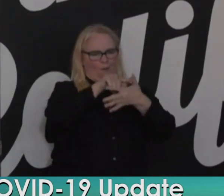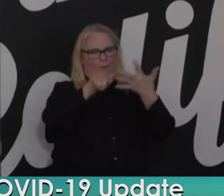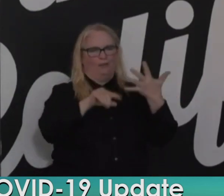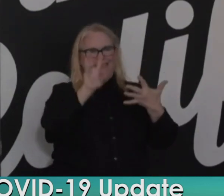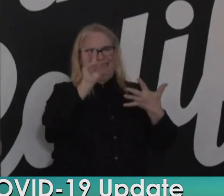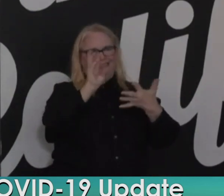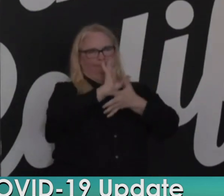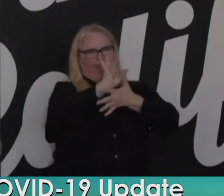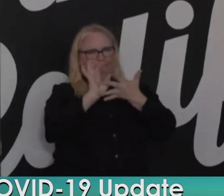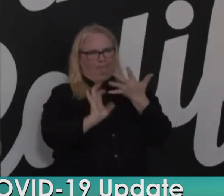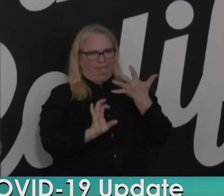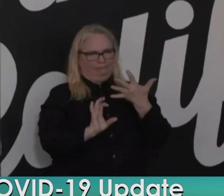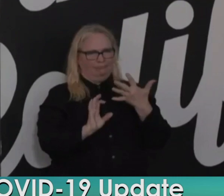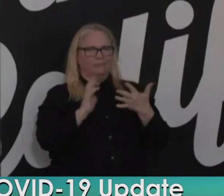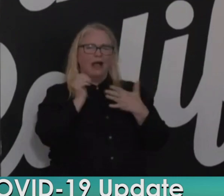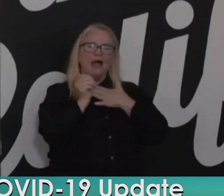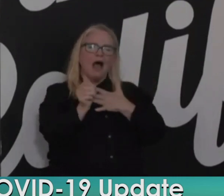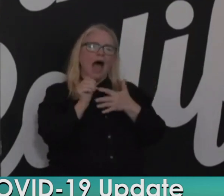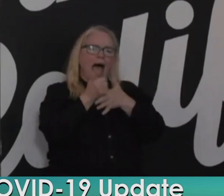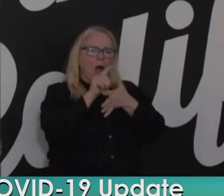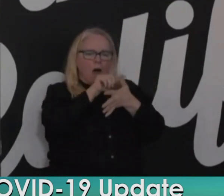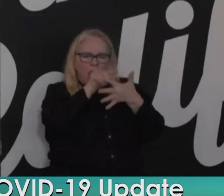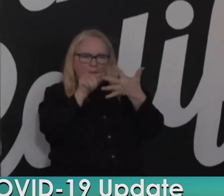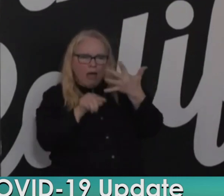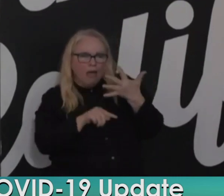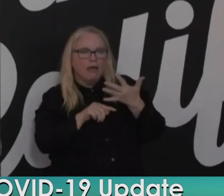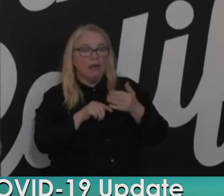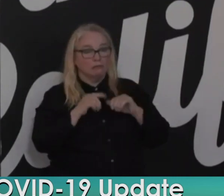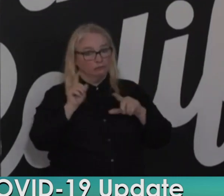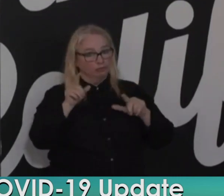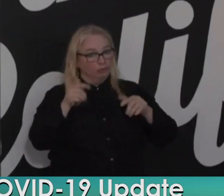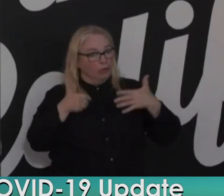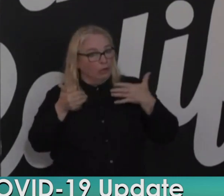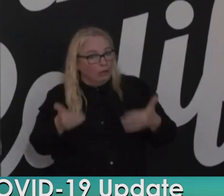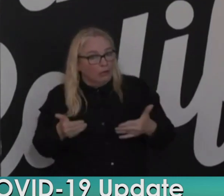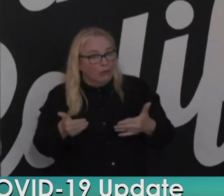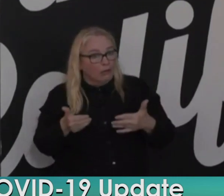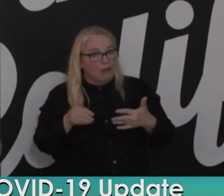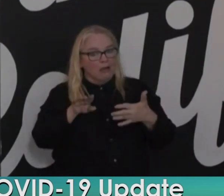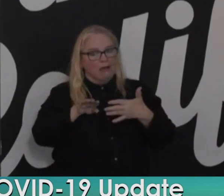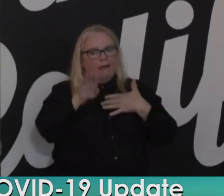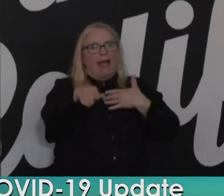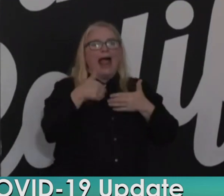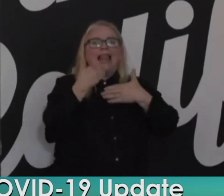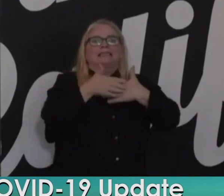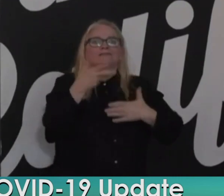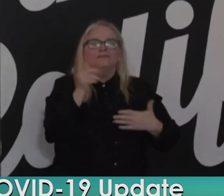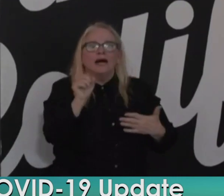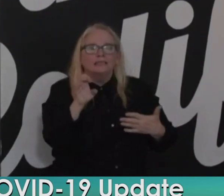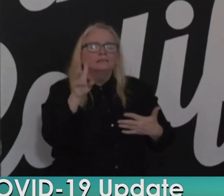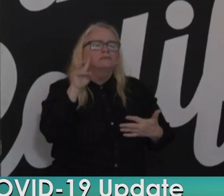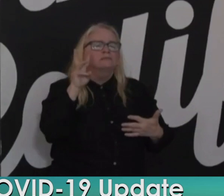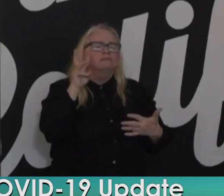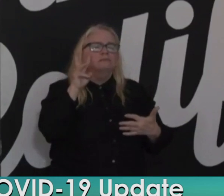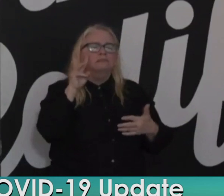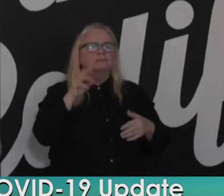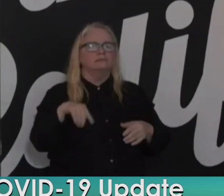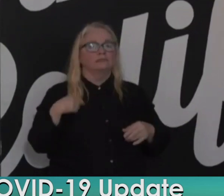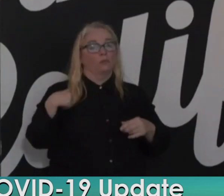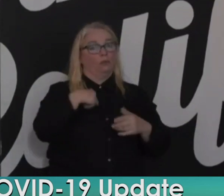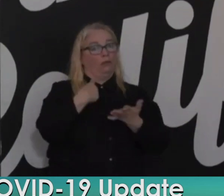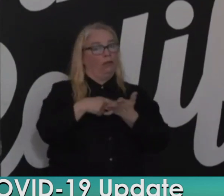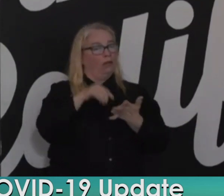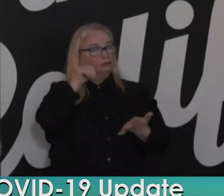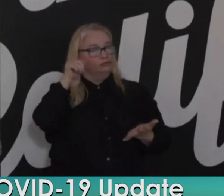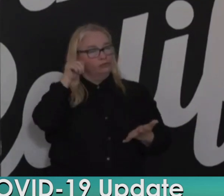not we can move into these new phases. We talked yesterday about new tracing and new technology that we want to put